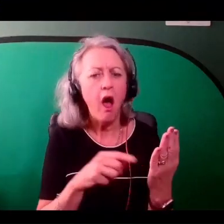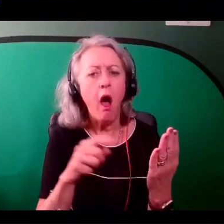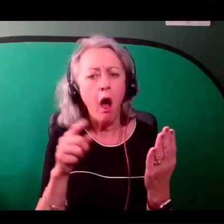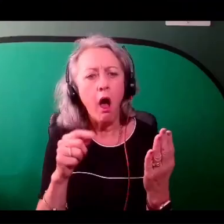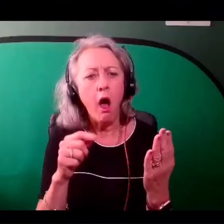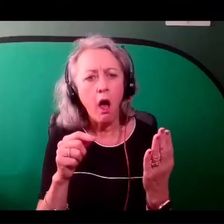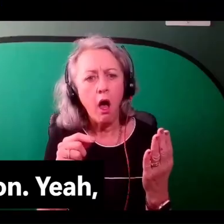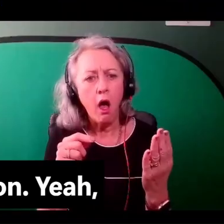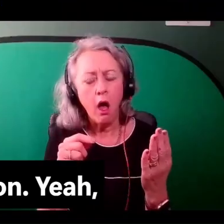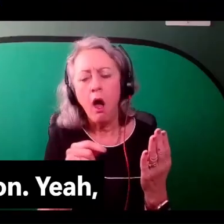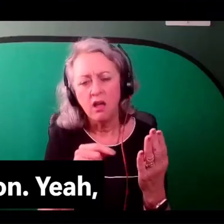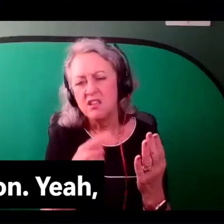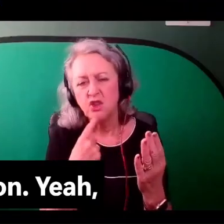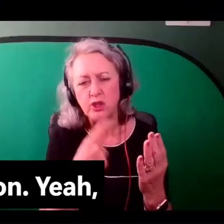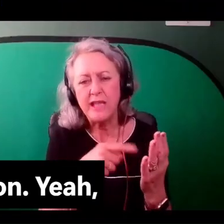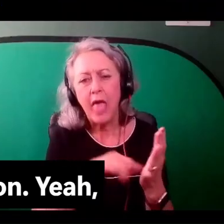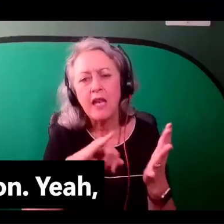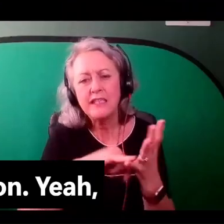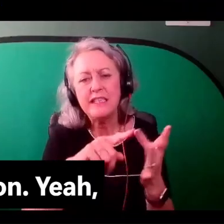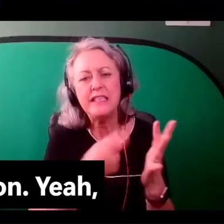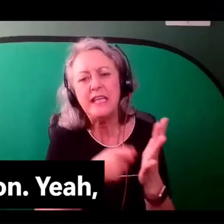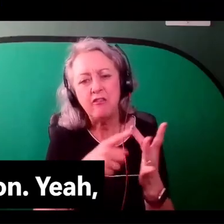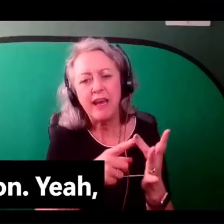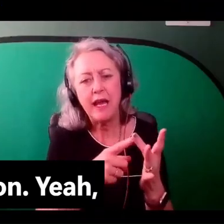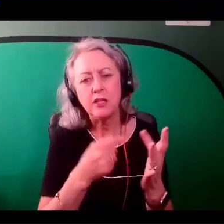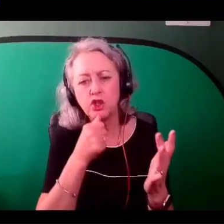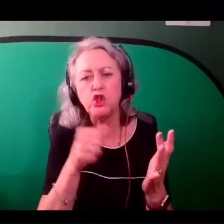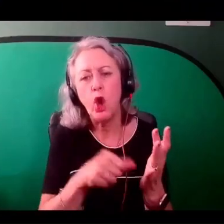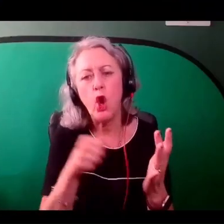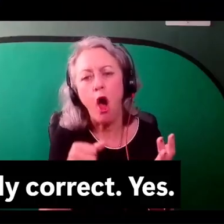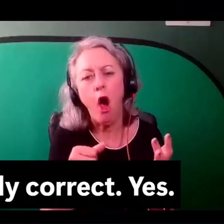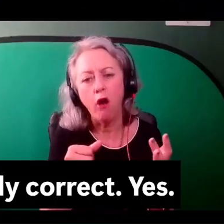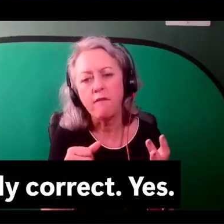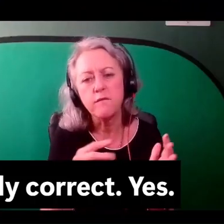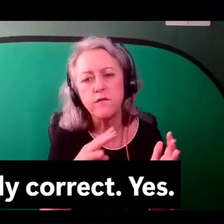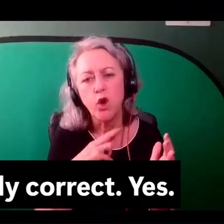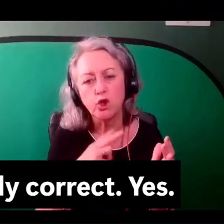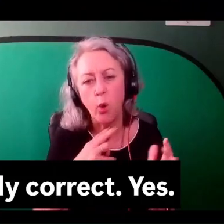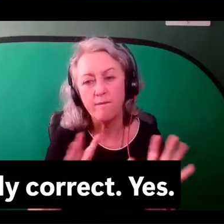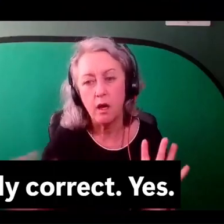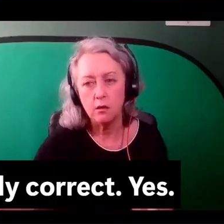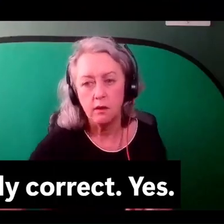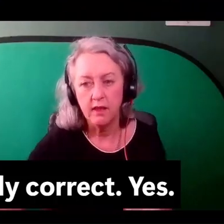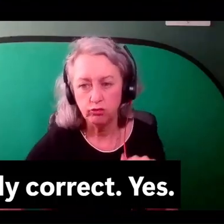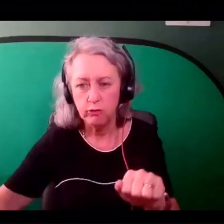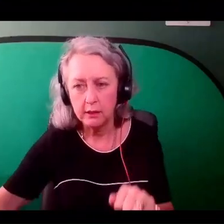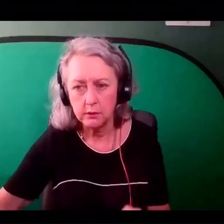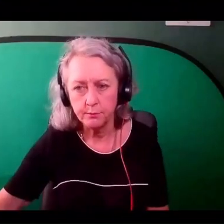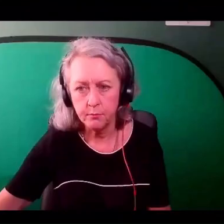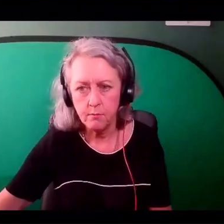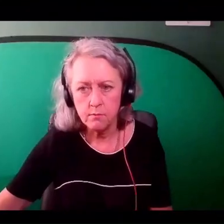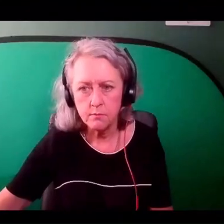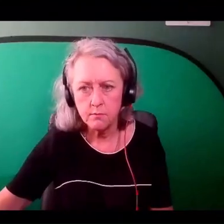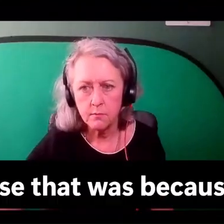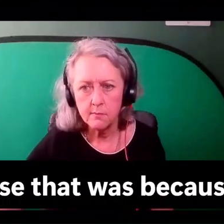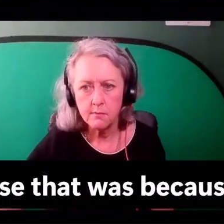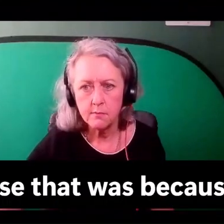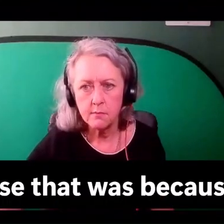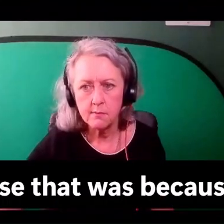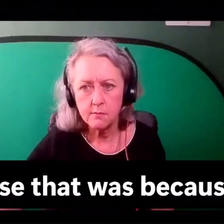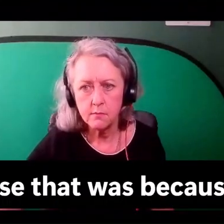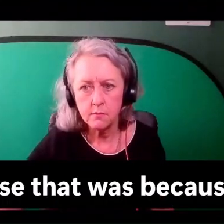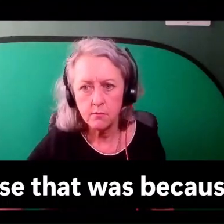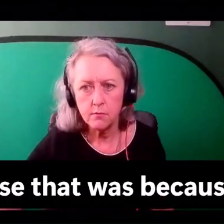voice on/off. That's correct? Yeah, that is absolutely correct. Yes.